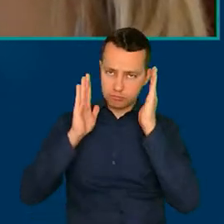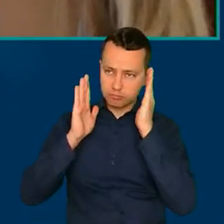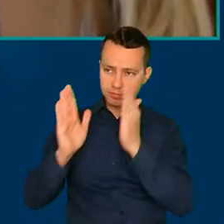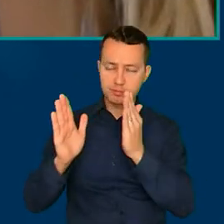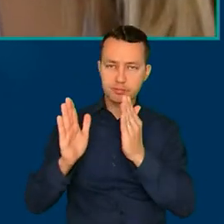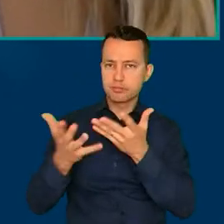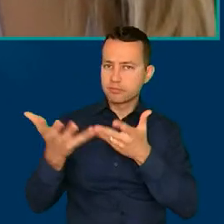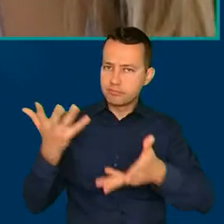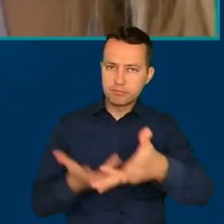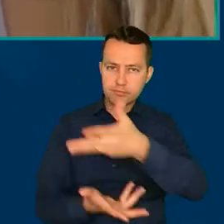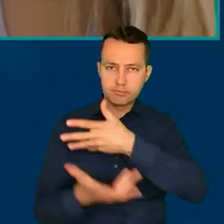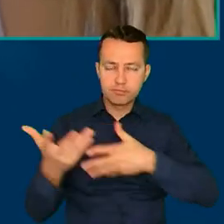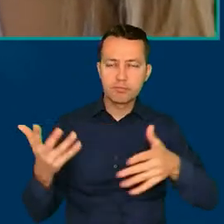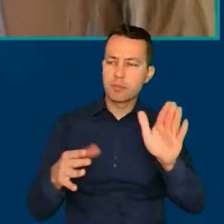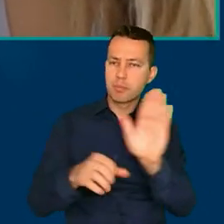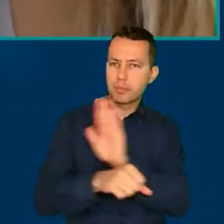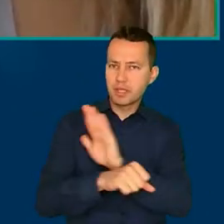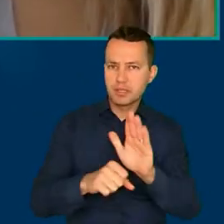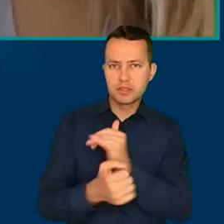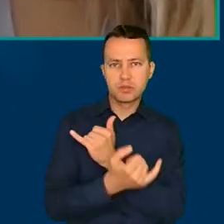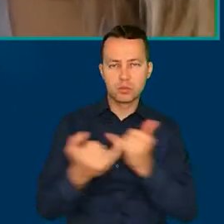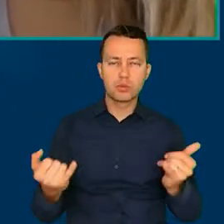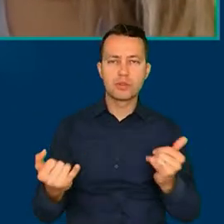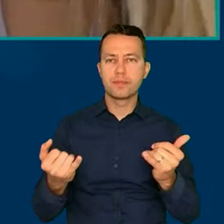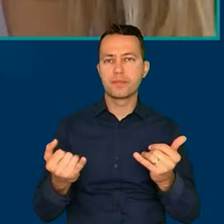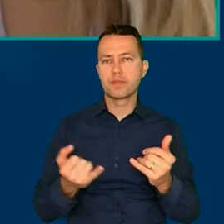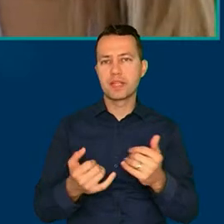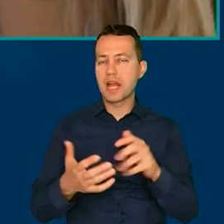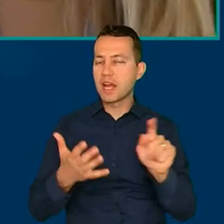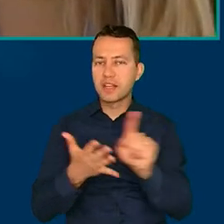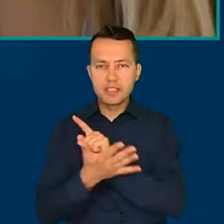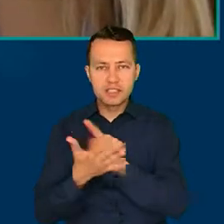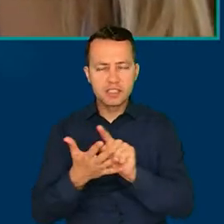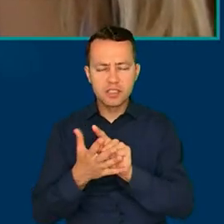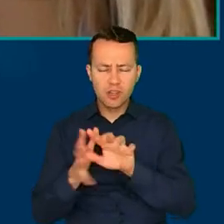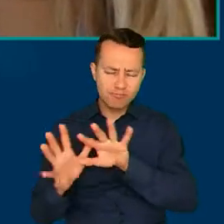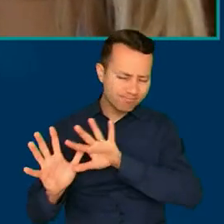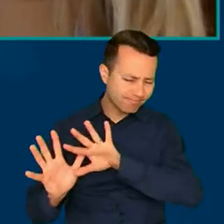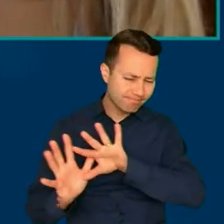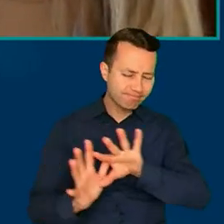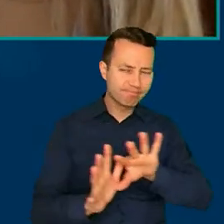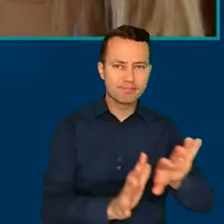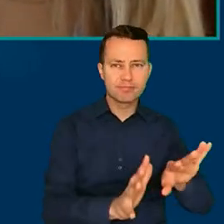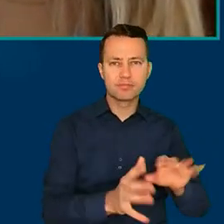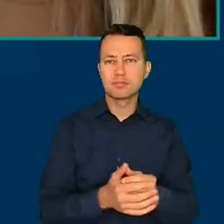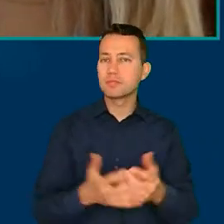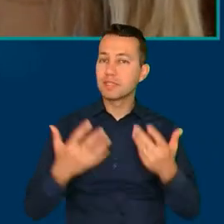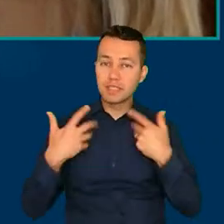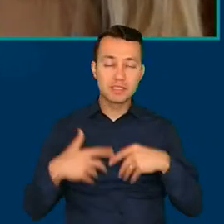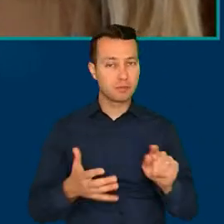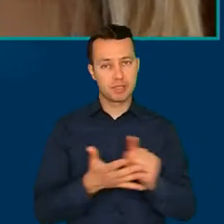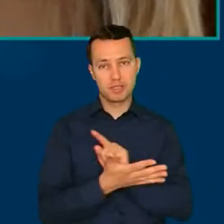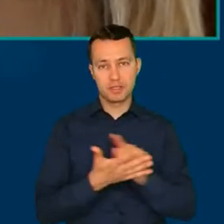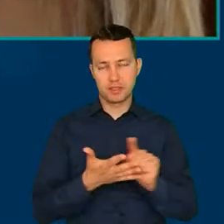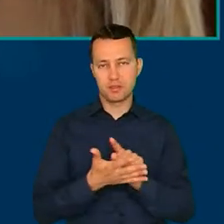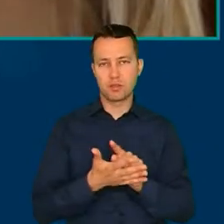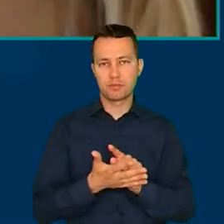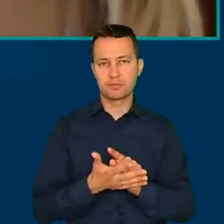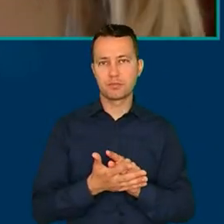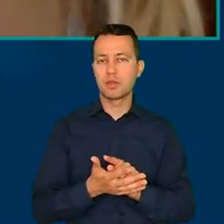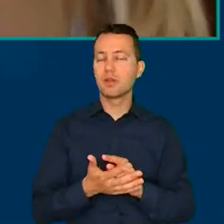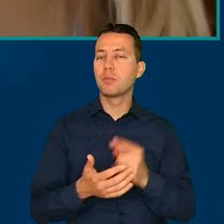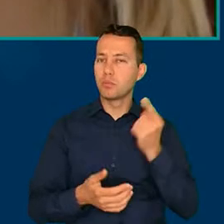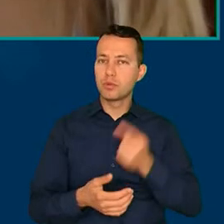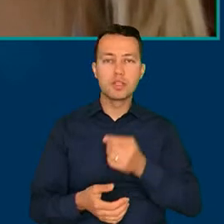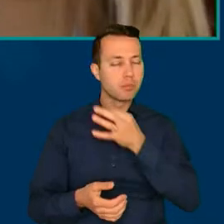means we expect a process of improvement over time rather than perfect conduct, which also makes the process more manageable.